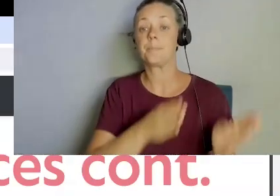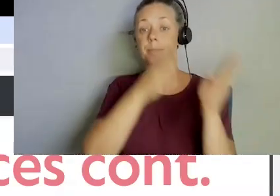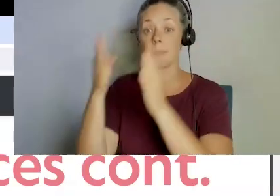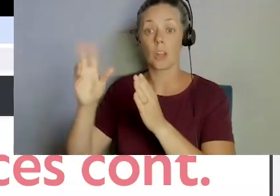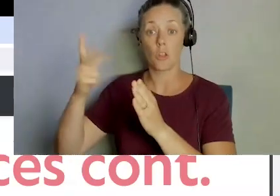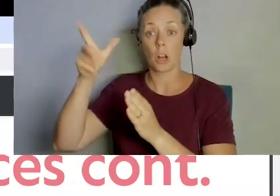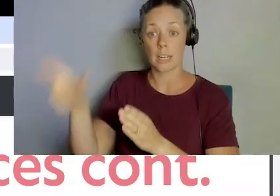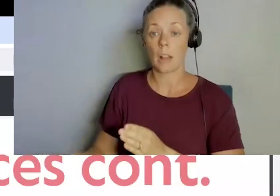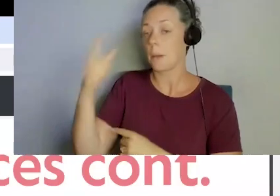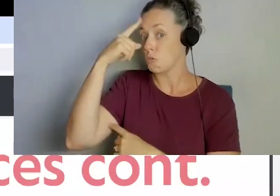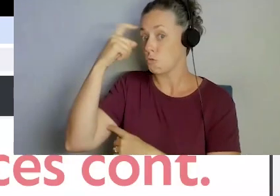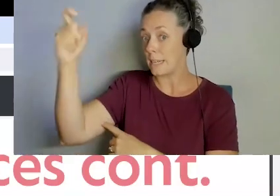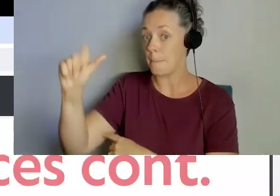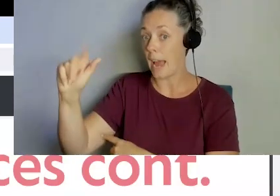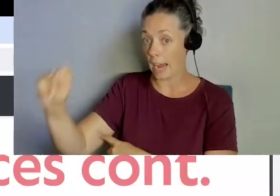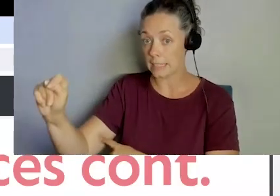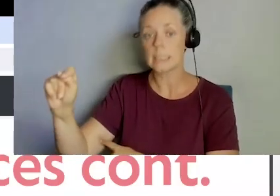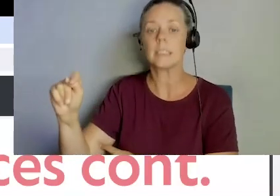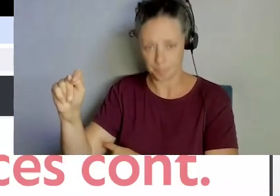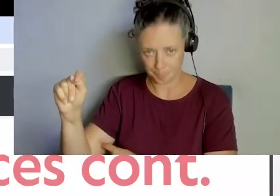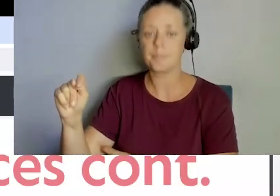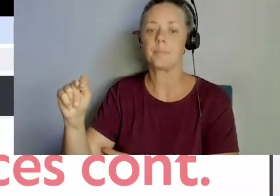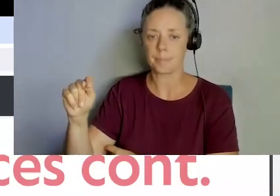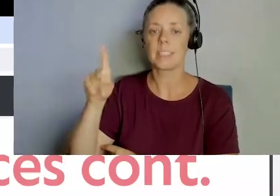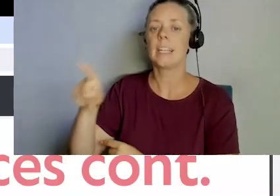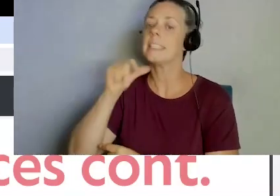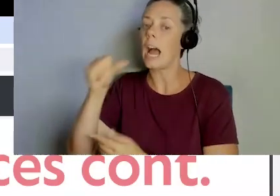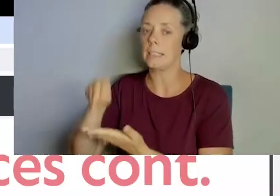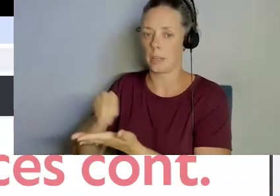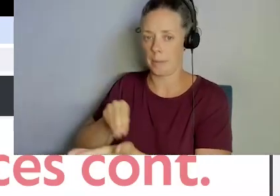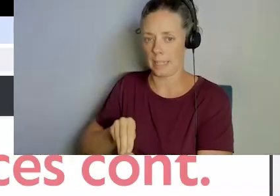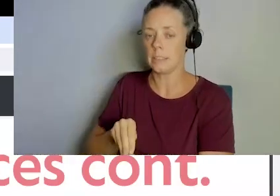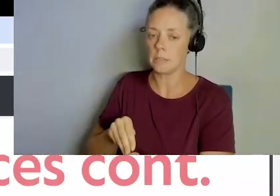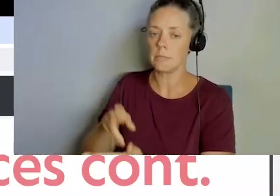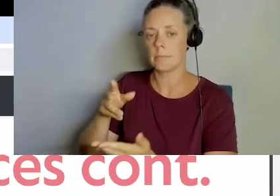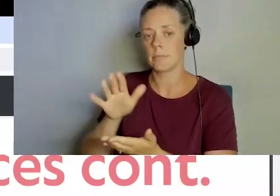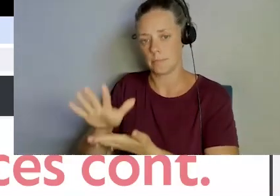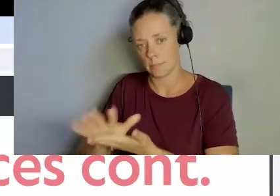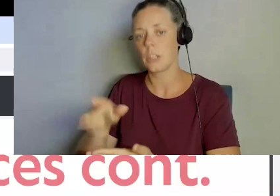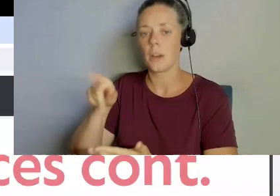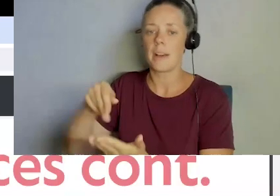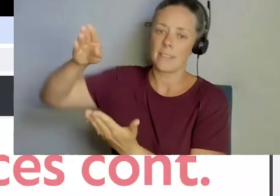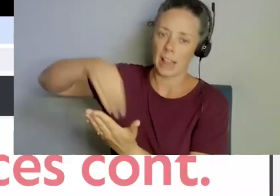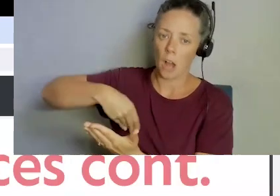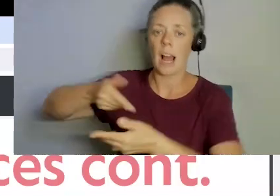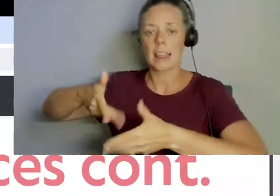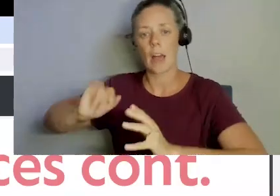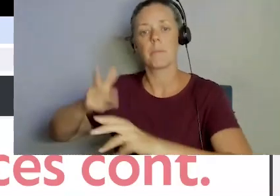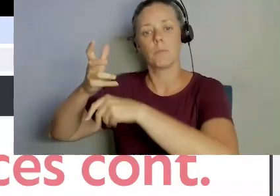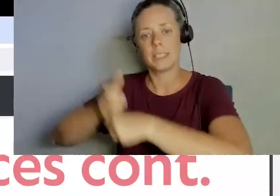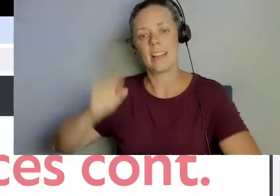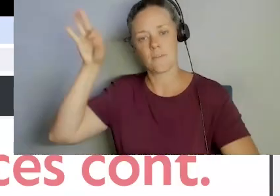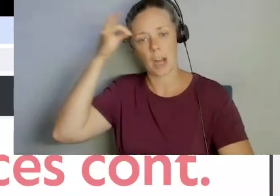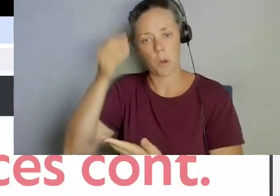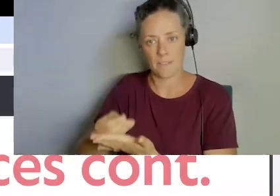financial aid application that our undocumented students will fill out to be able to receive federal funds. So every